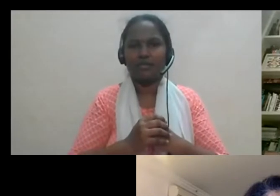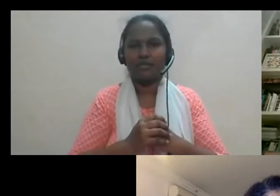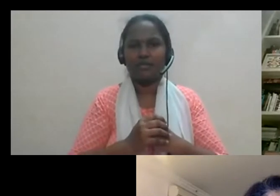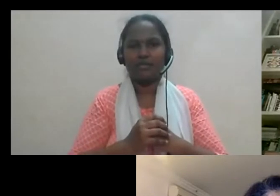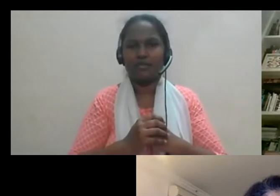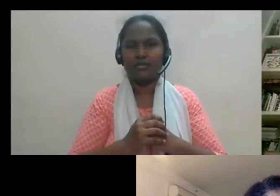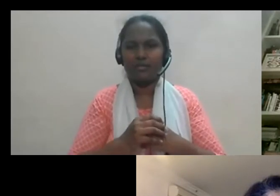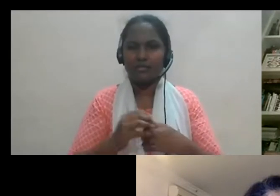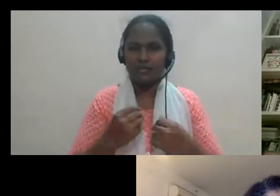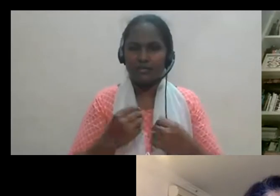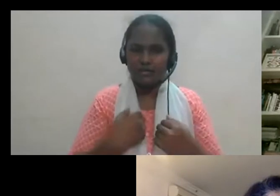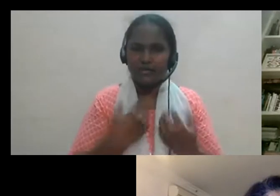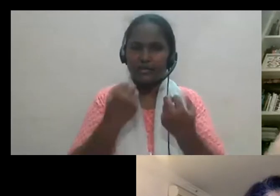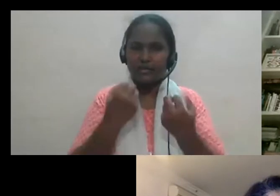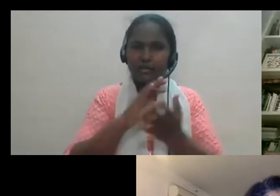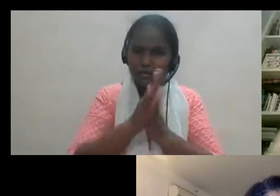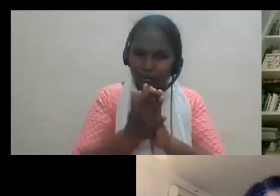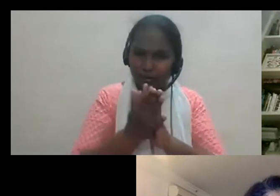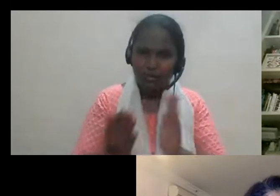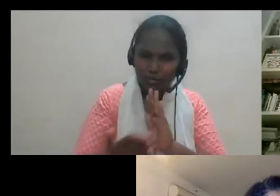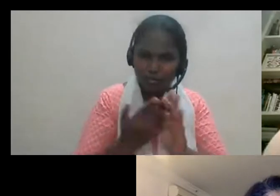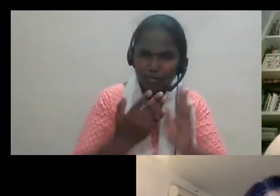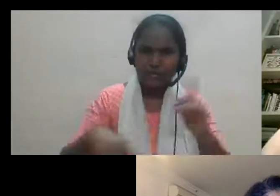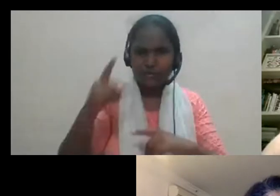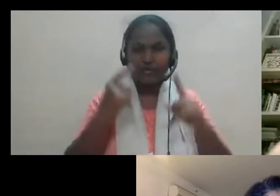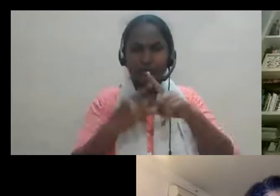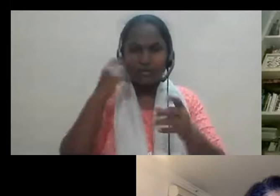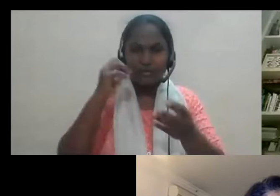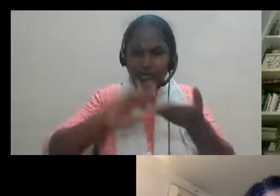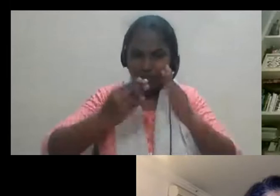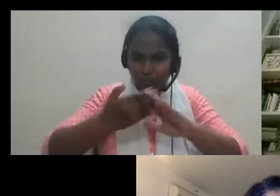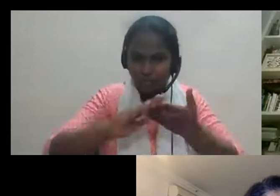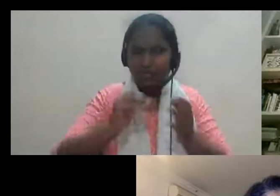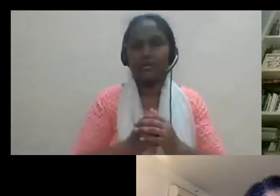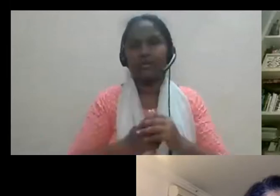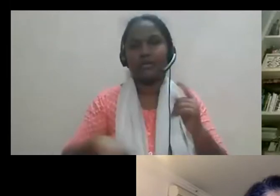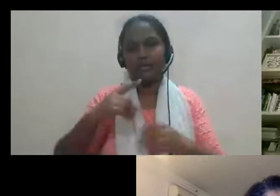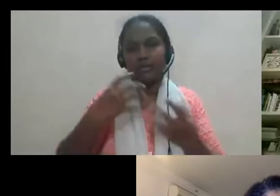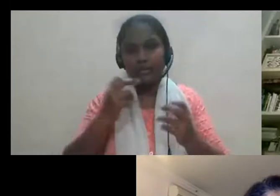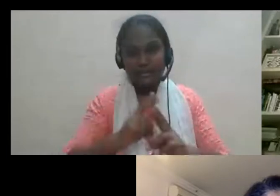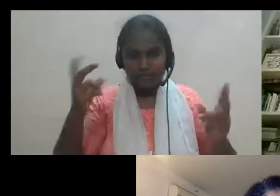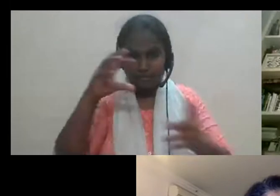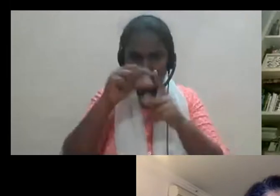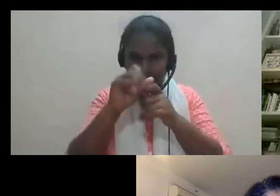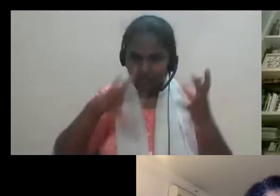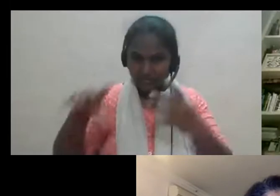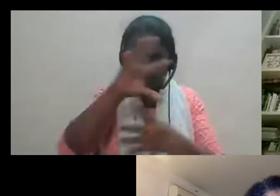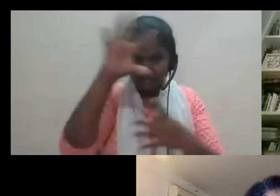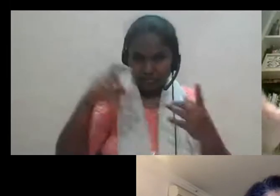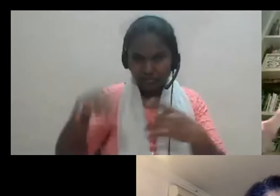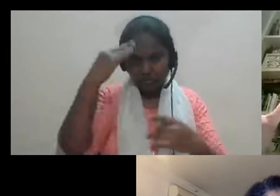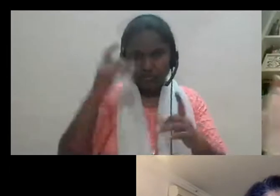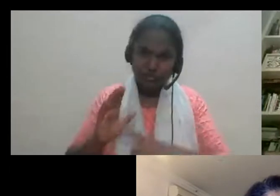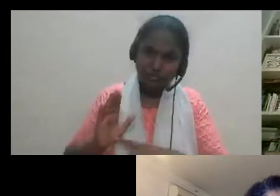we became much closer to the artistic communities in the different parts of the country, and we were able to show in